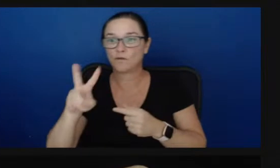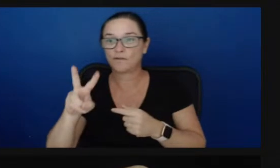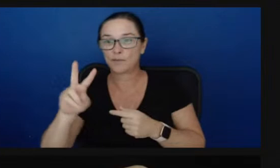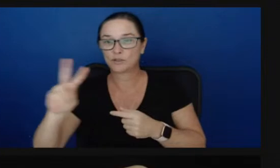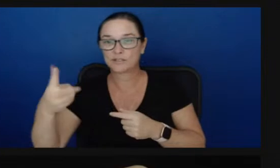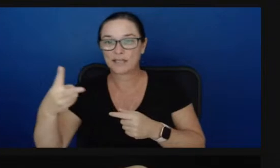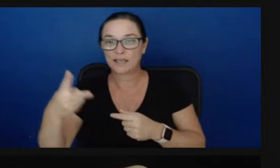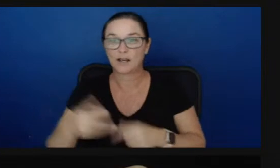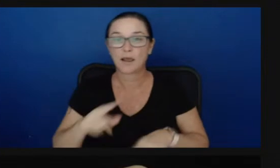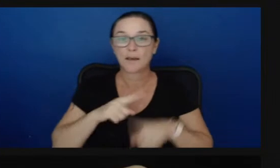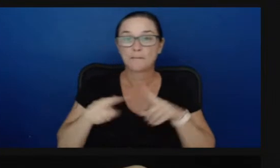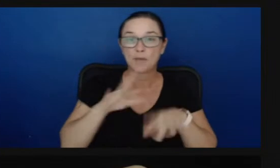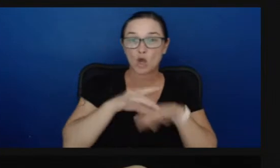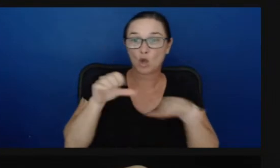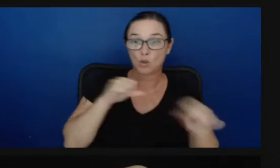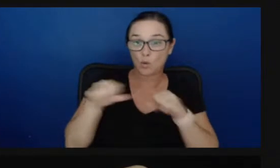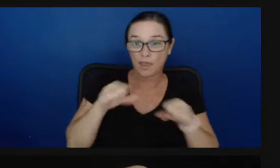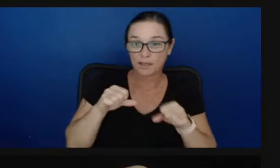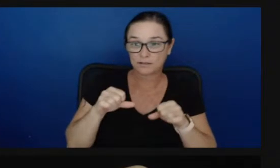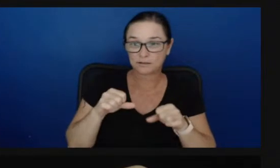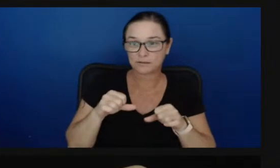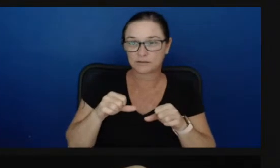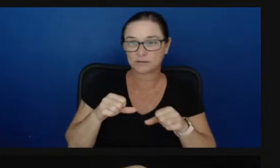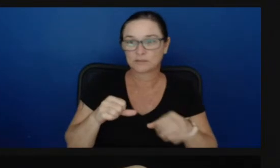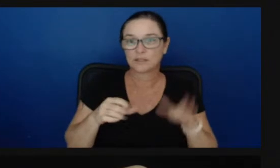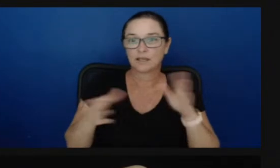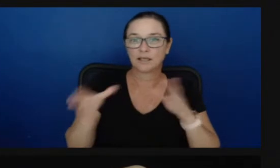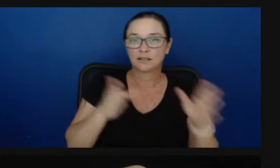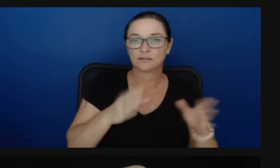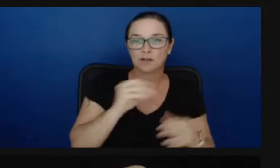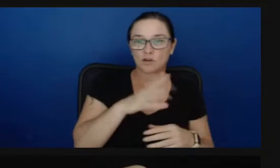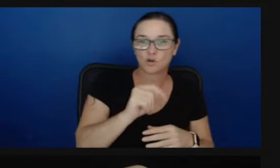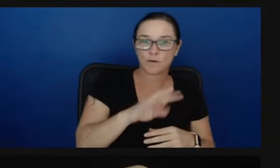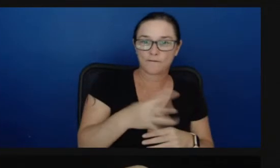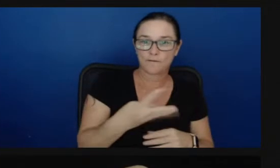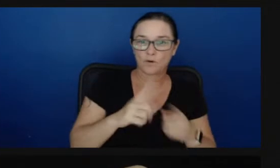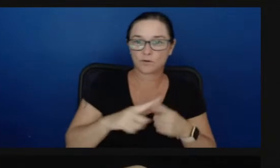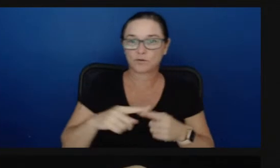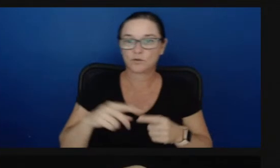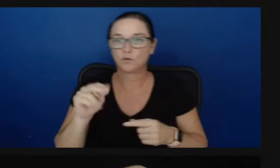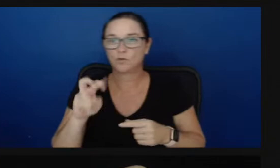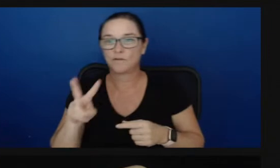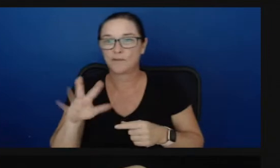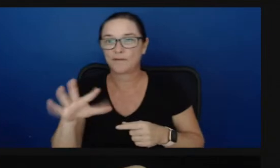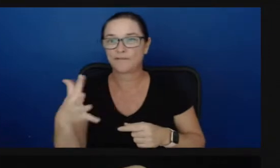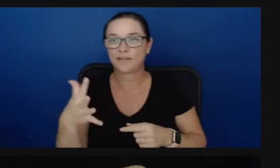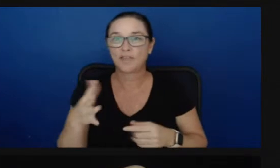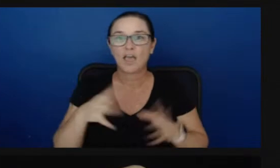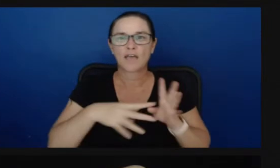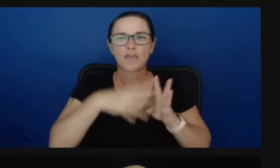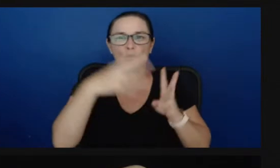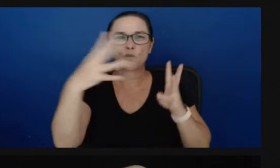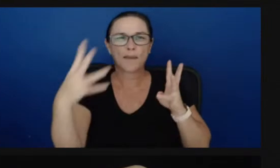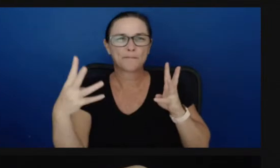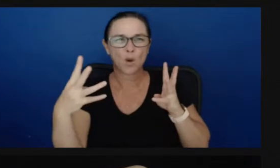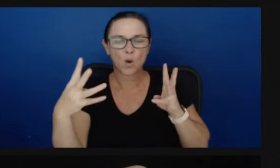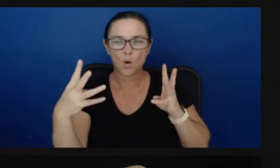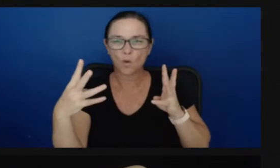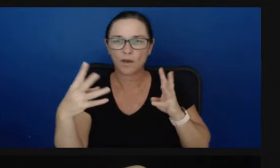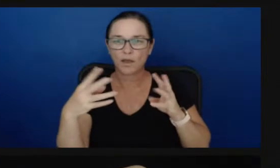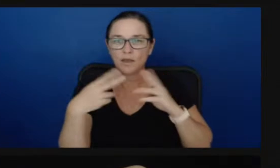the 5th. But they're actually catching a satellite, which is a background, this rainbow-colored graph, which is called an